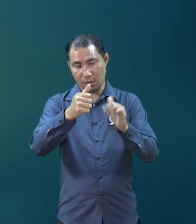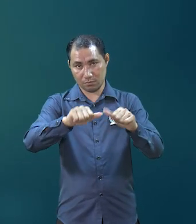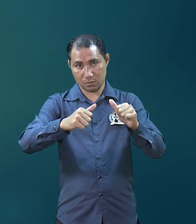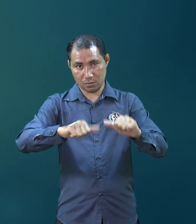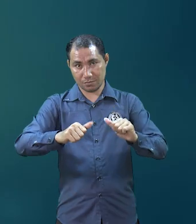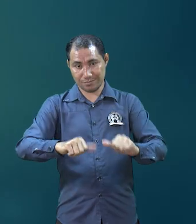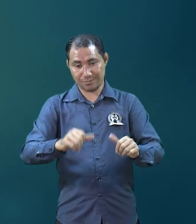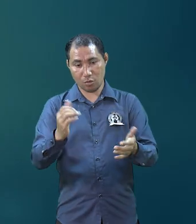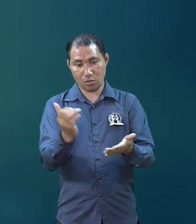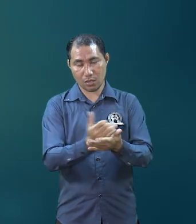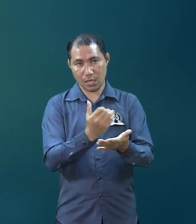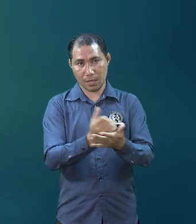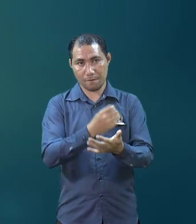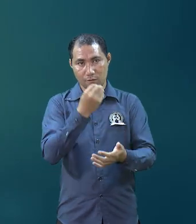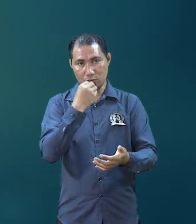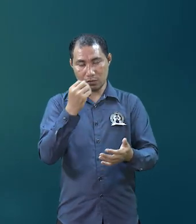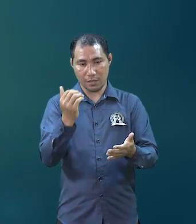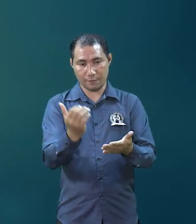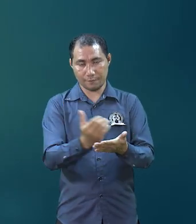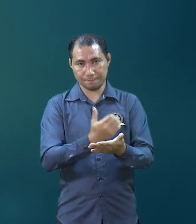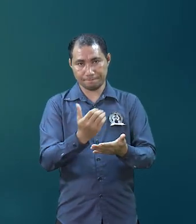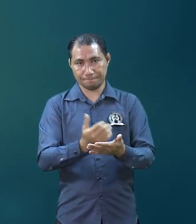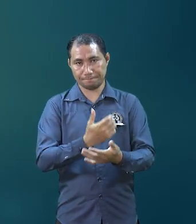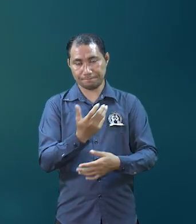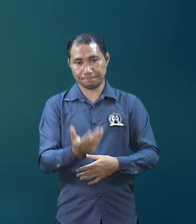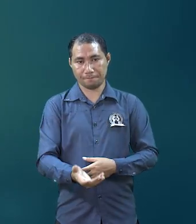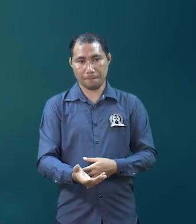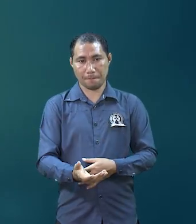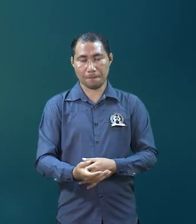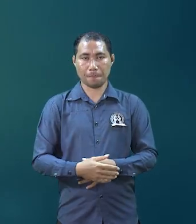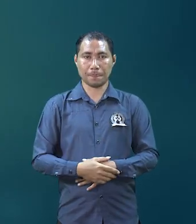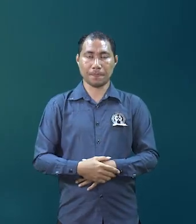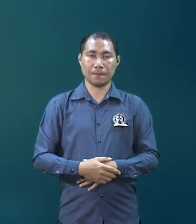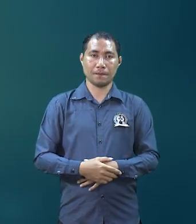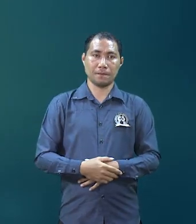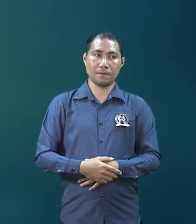safety. And here are some of the steps.